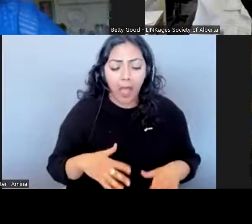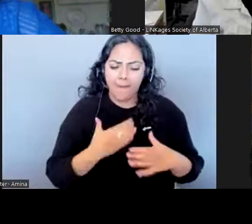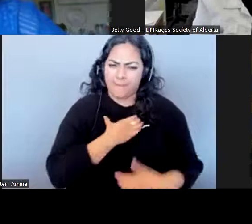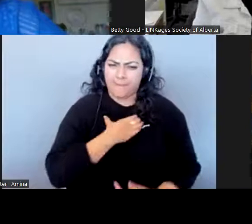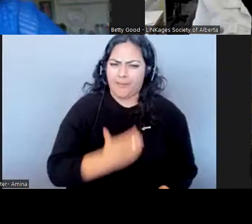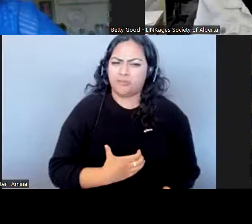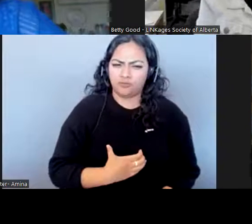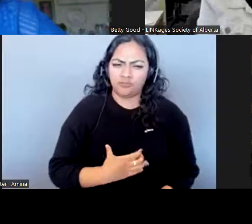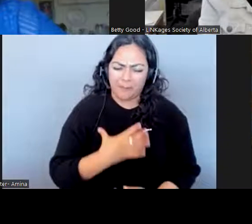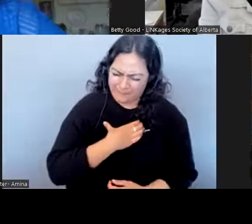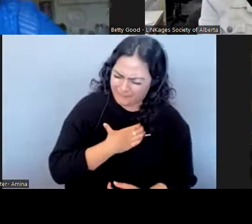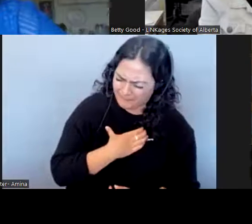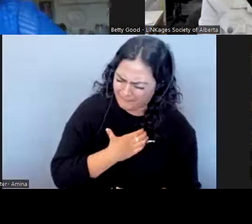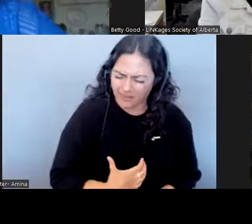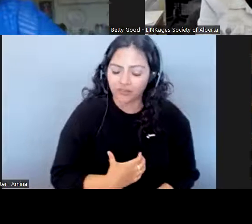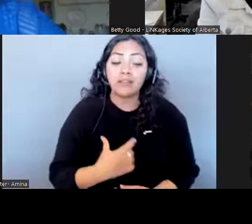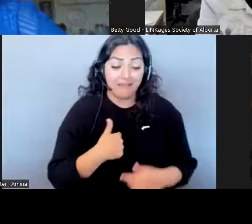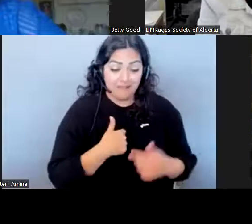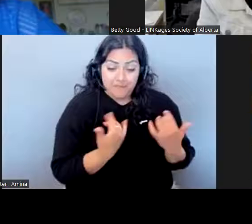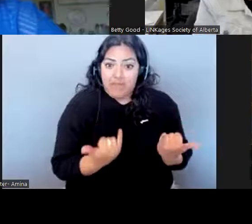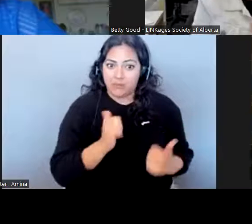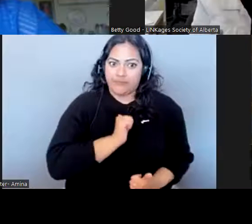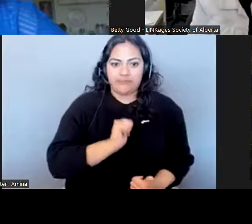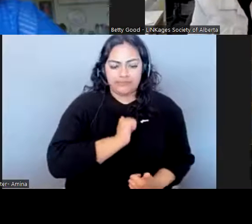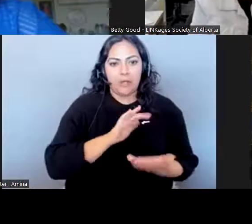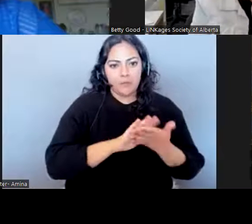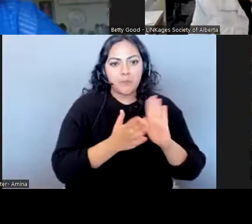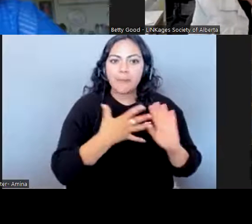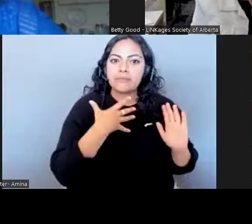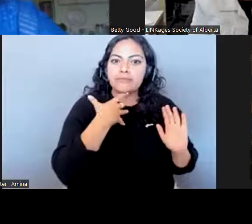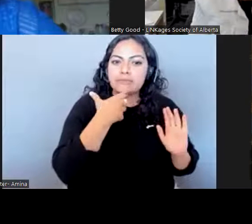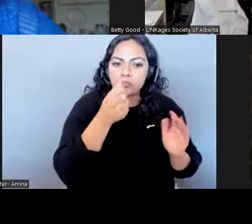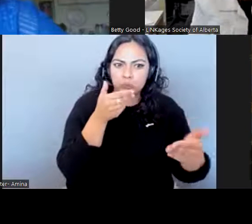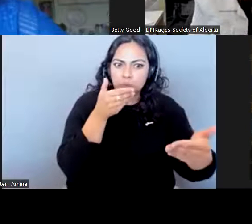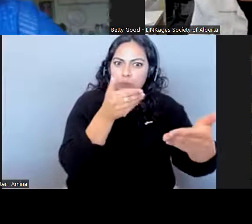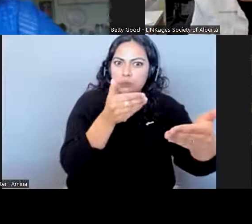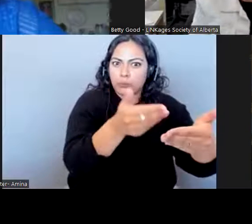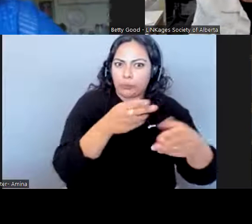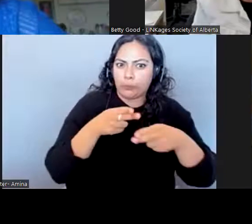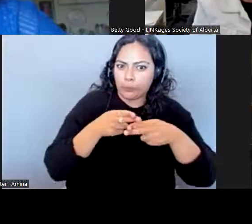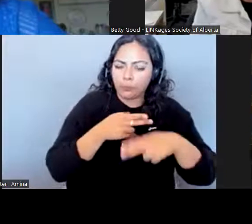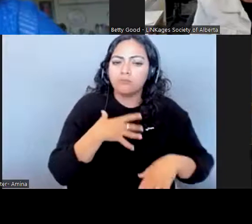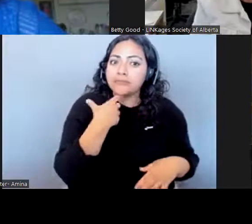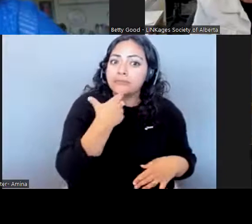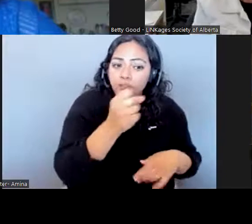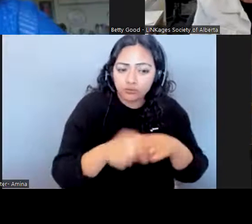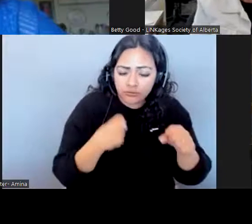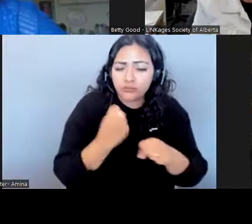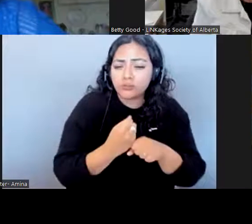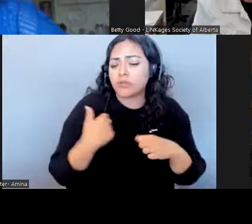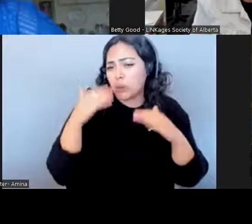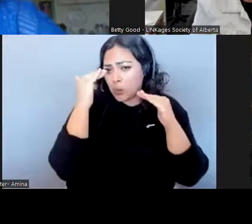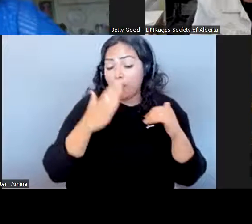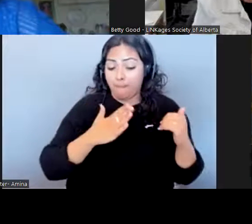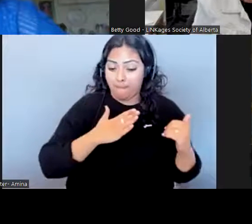As I go into my senior years, I would hope that in my senior years that these passions continue,